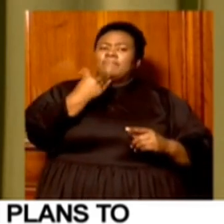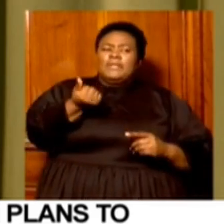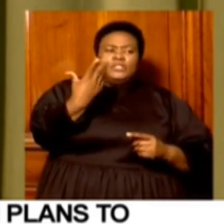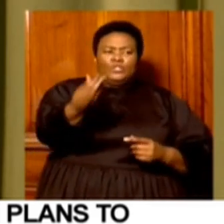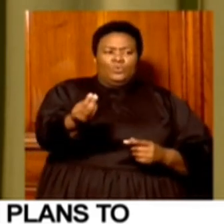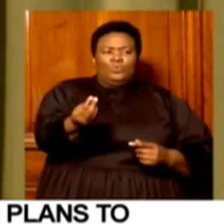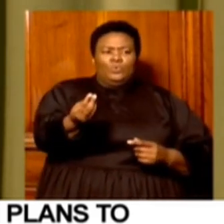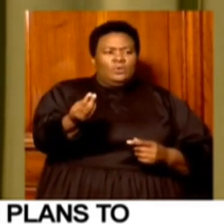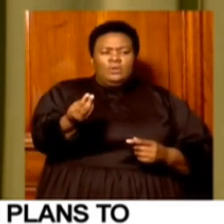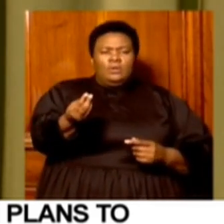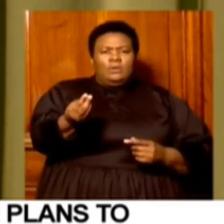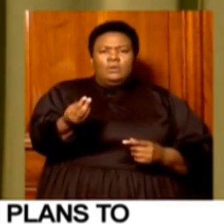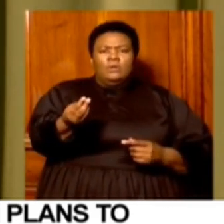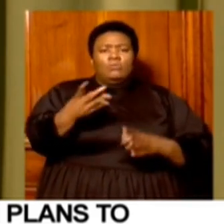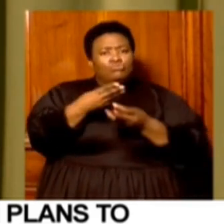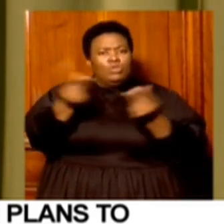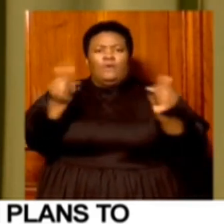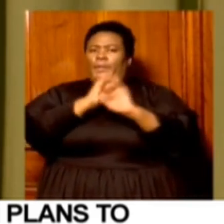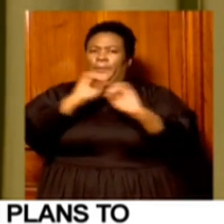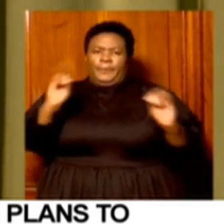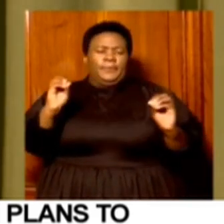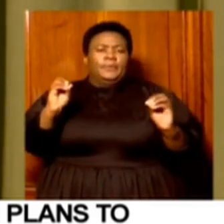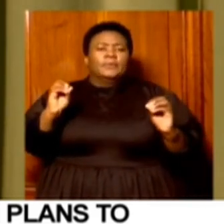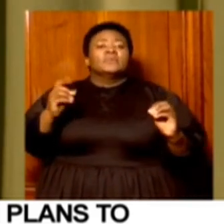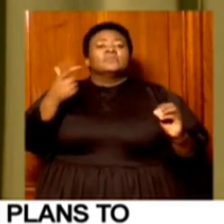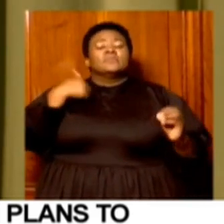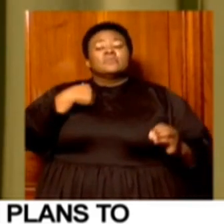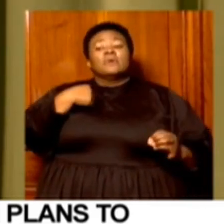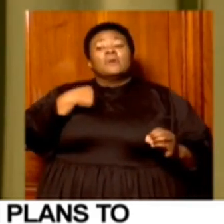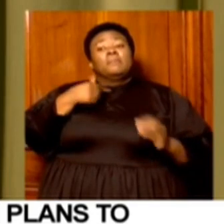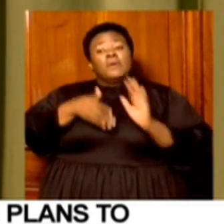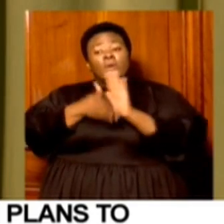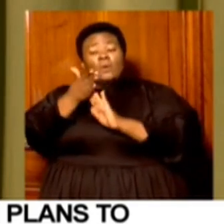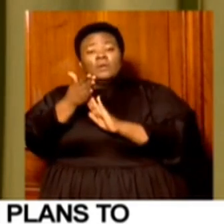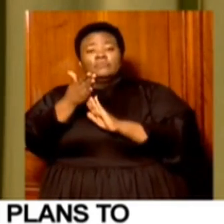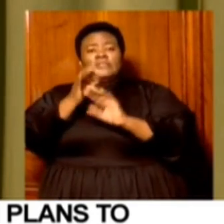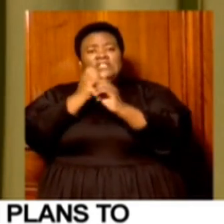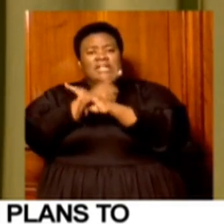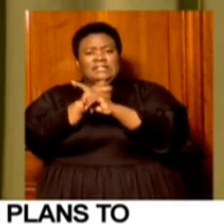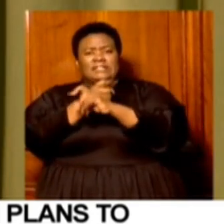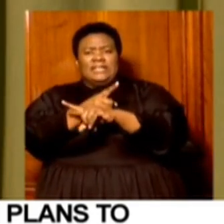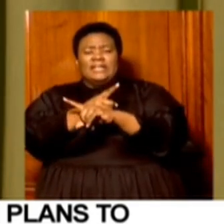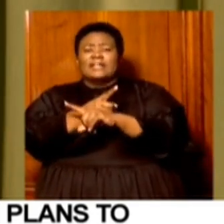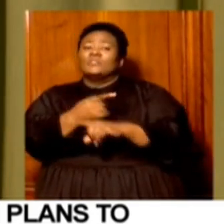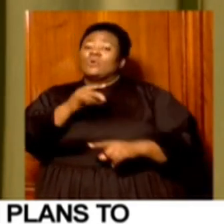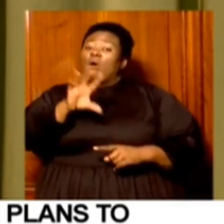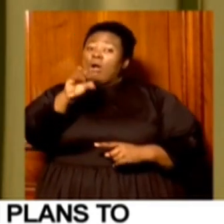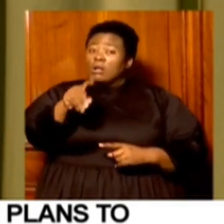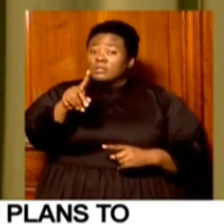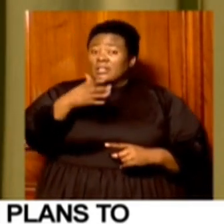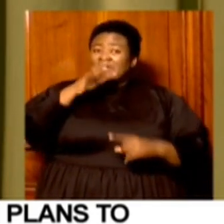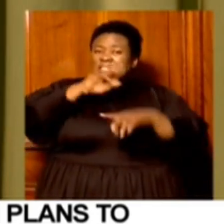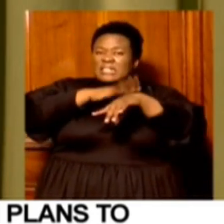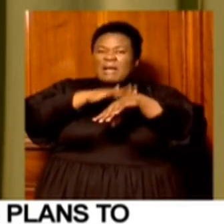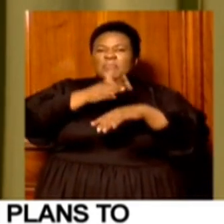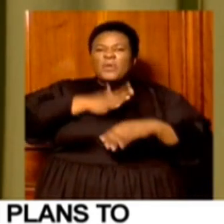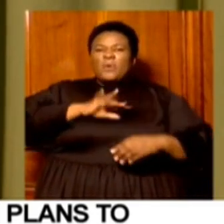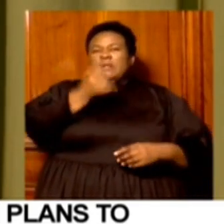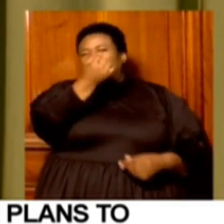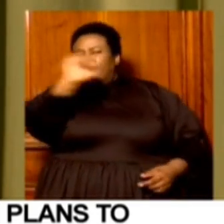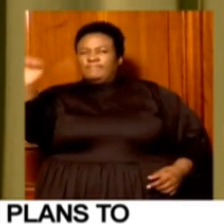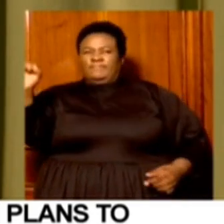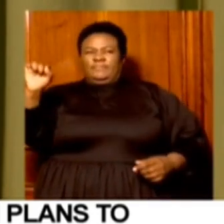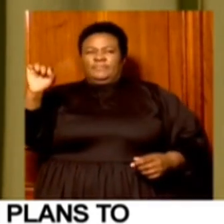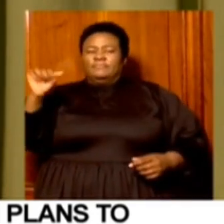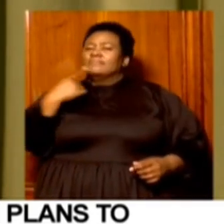the taxis, I asked the taxis, when they wanted to defy, I said, please don't. There's no time for war.